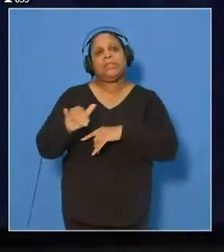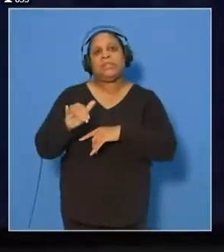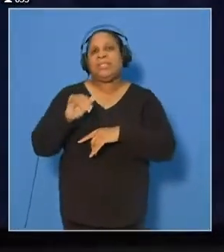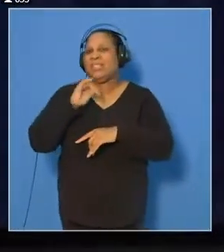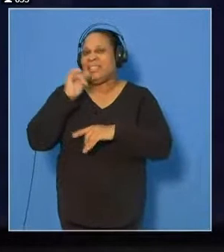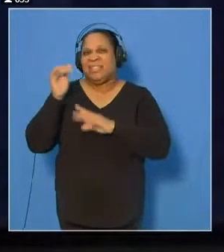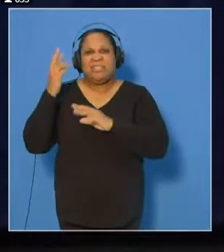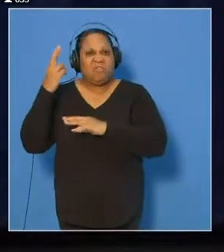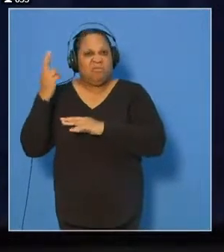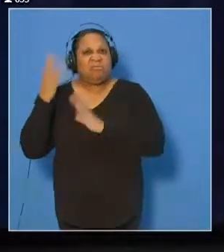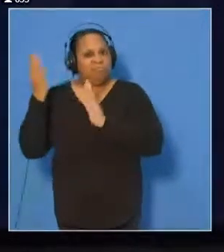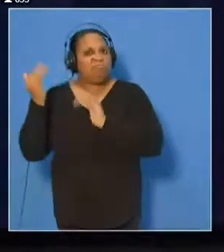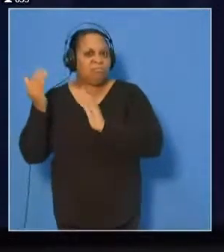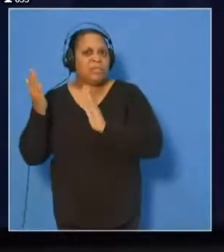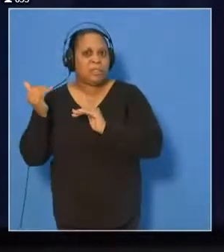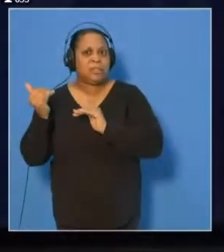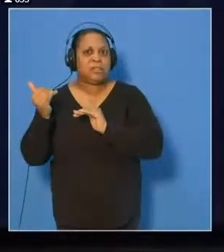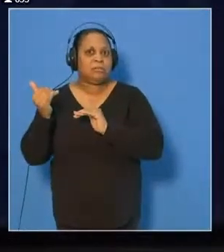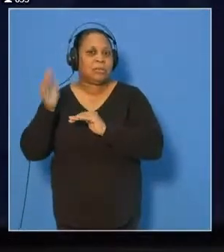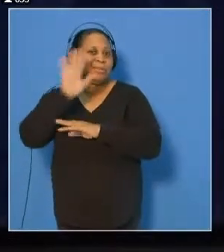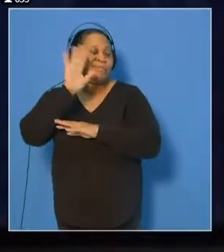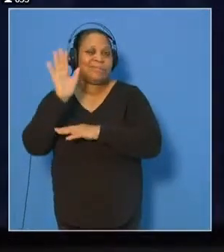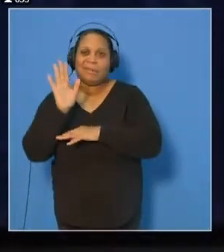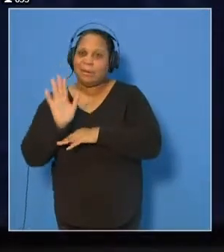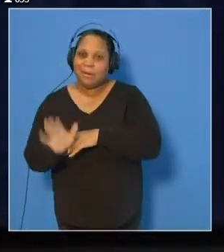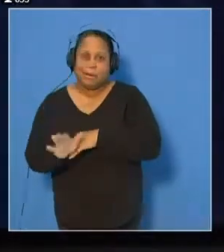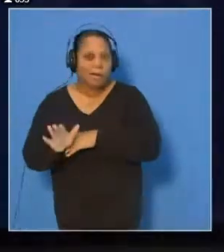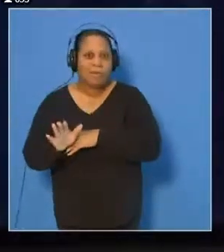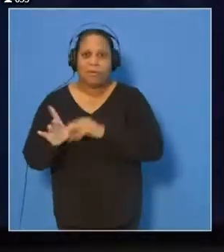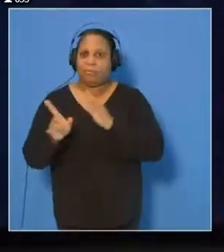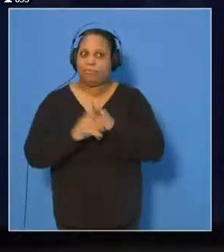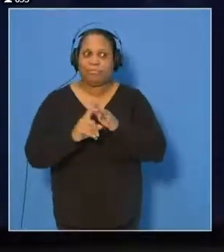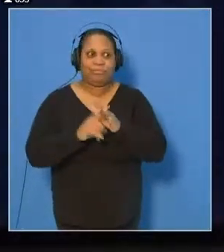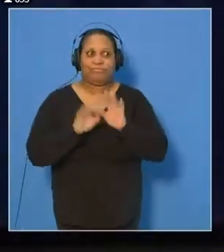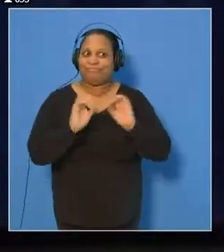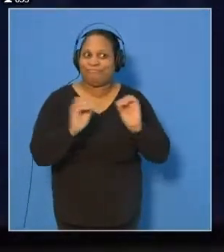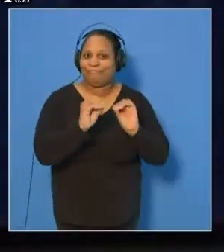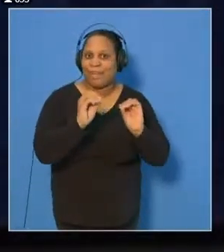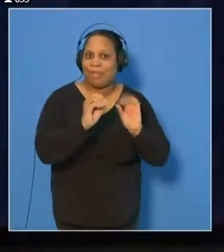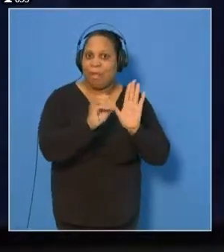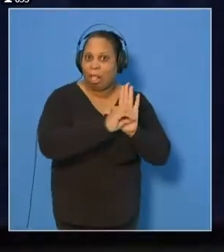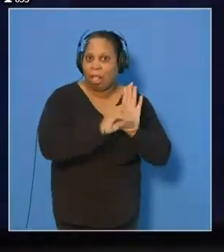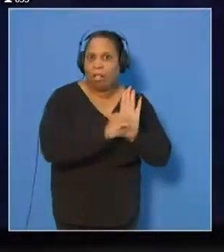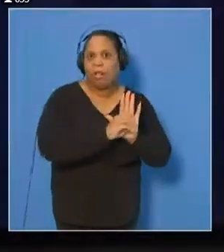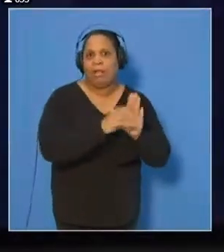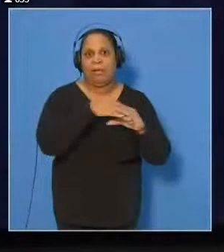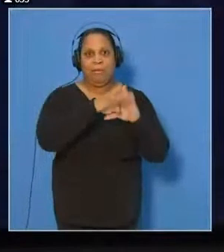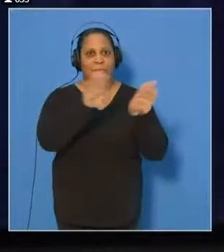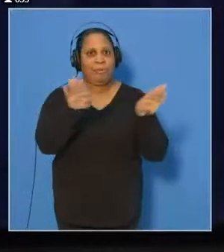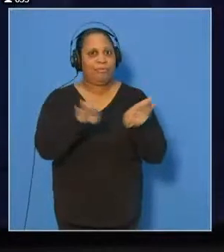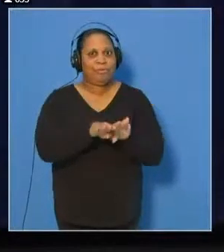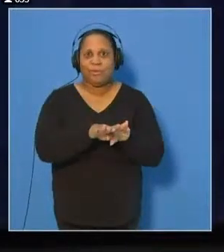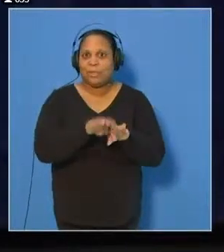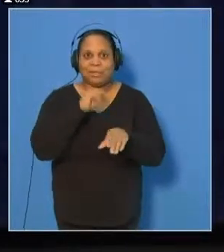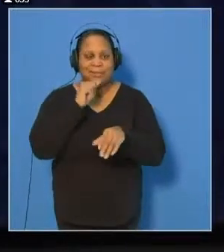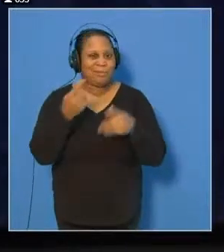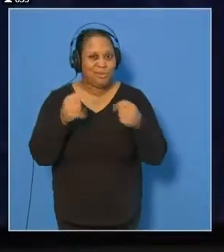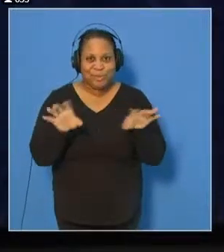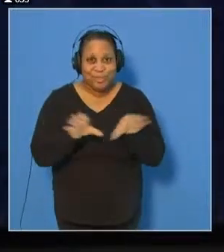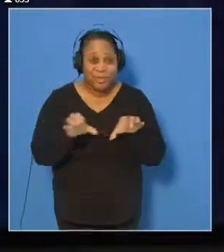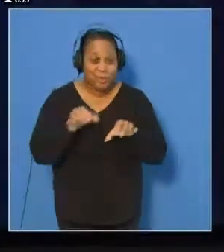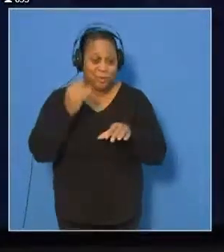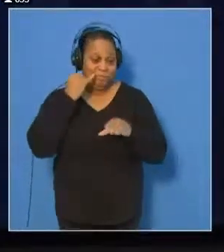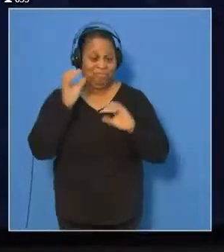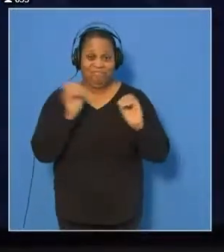unreasonable to expect that we are never going to have any cases in Bermuda. That is not what we're trying to do. And the only way that we will never have